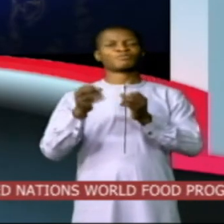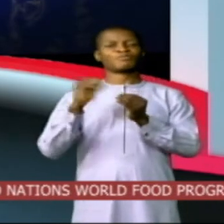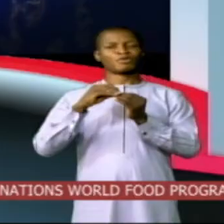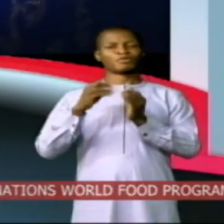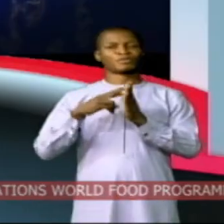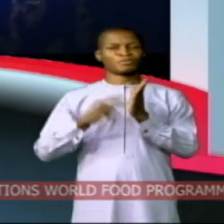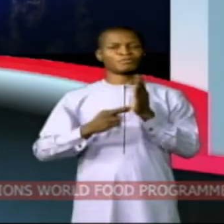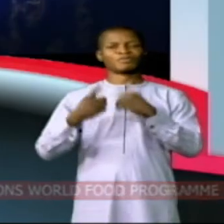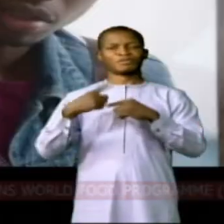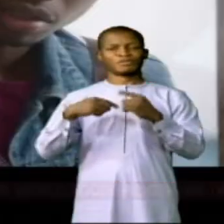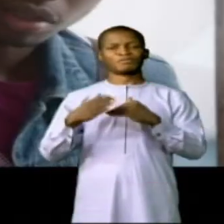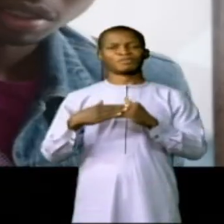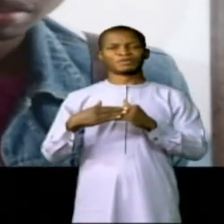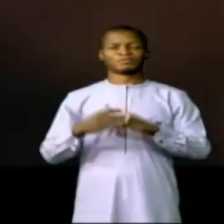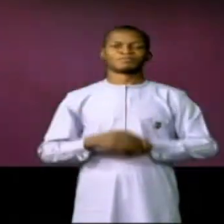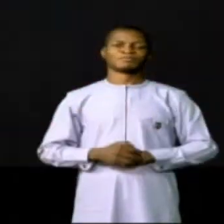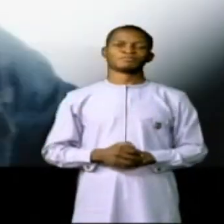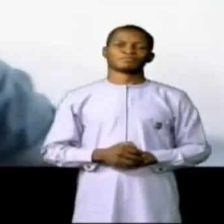we return.